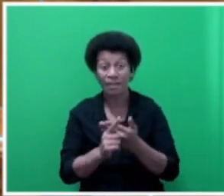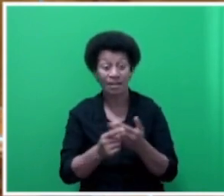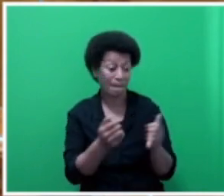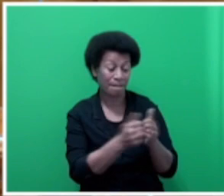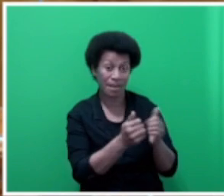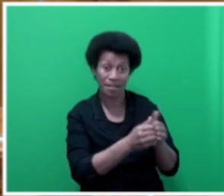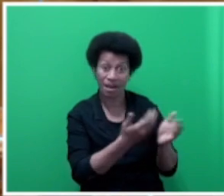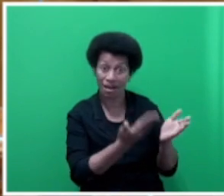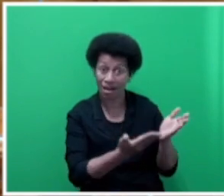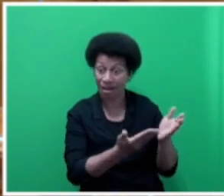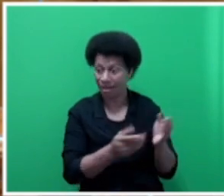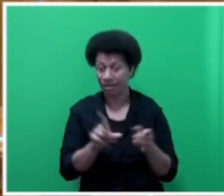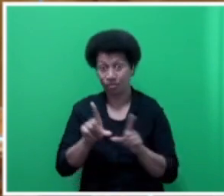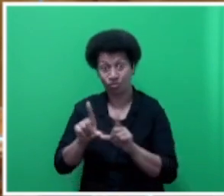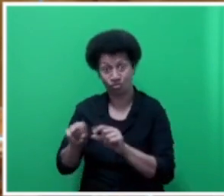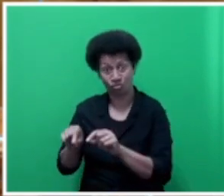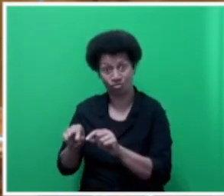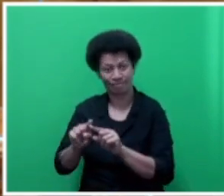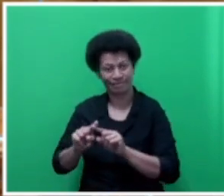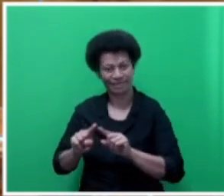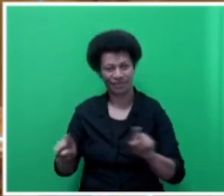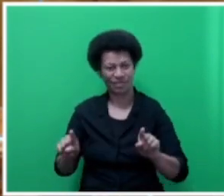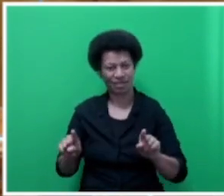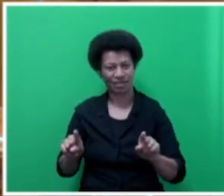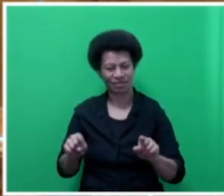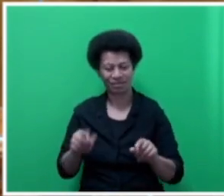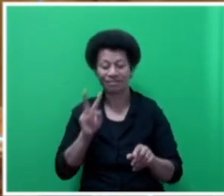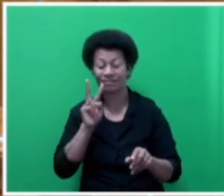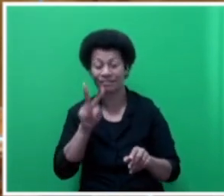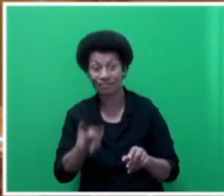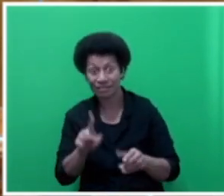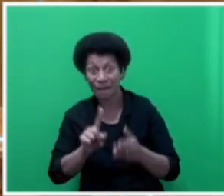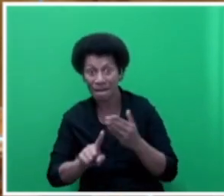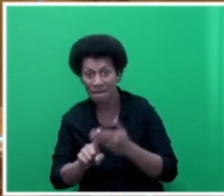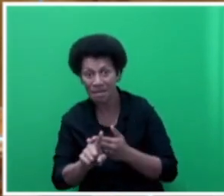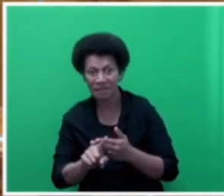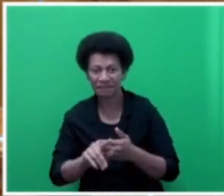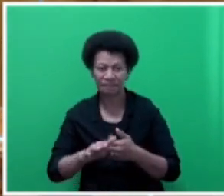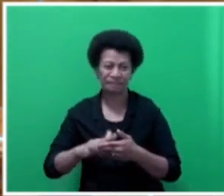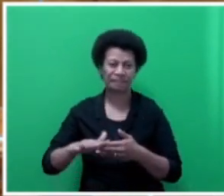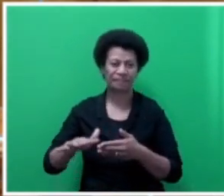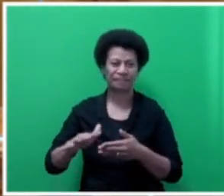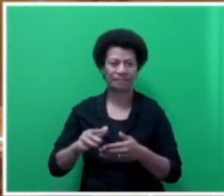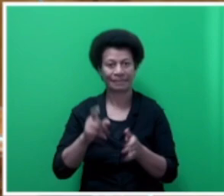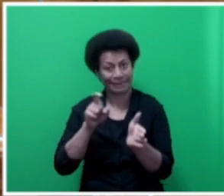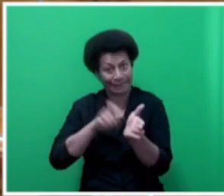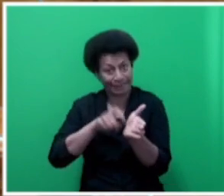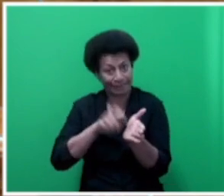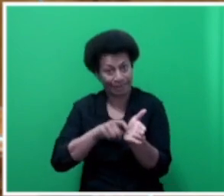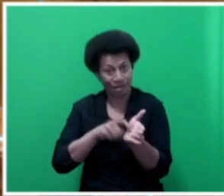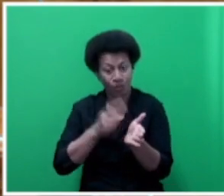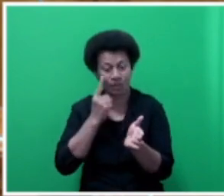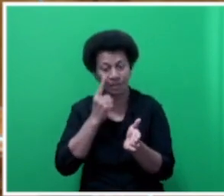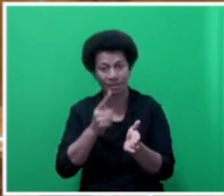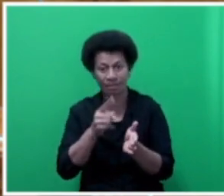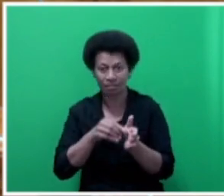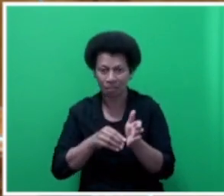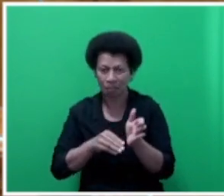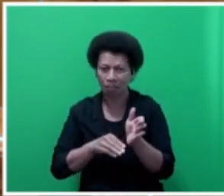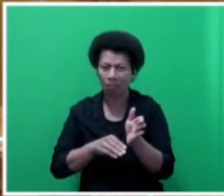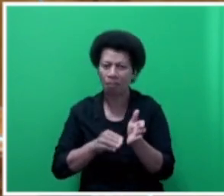totally inconsistent or opposite from the action taken on the ground. Our debt level will increase